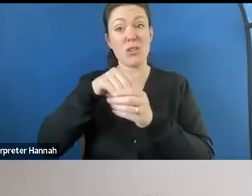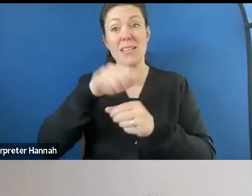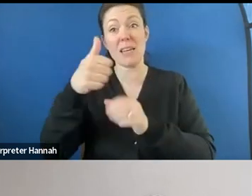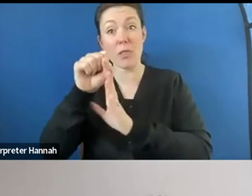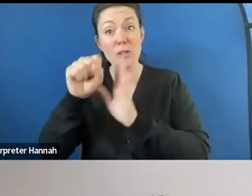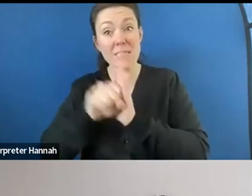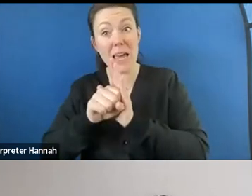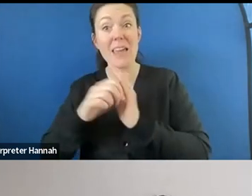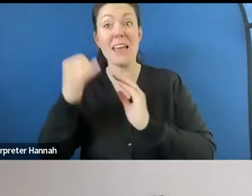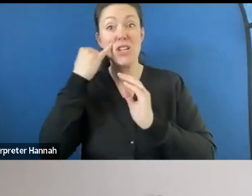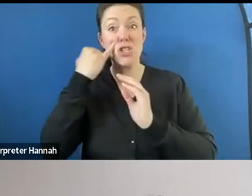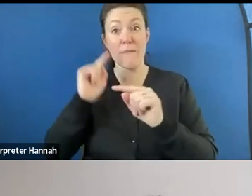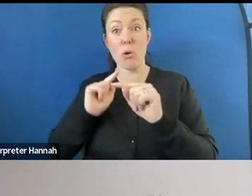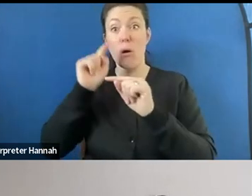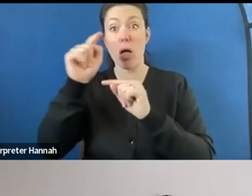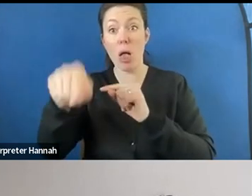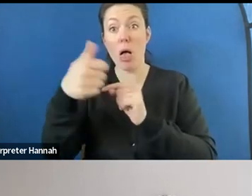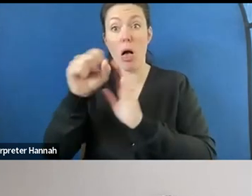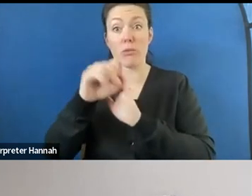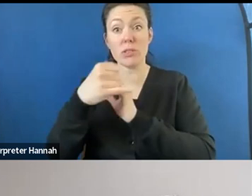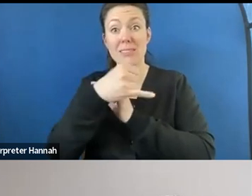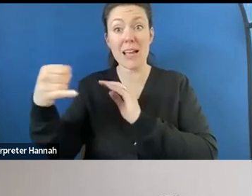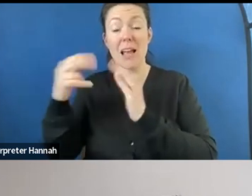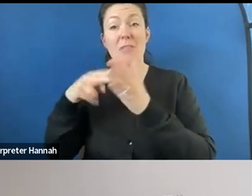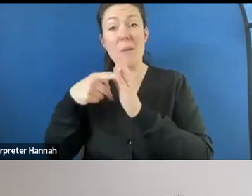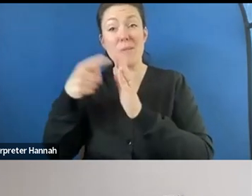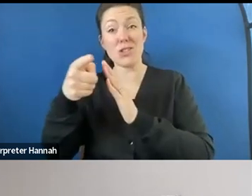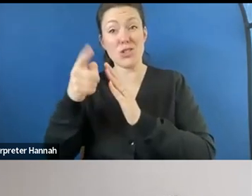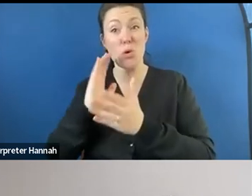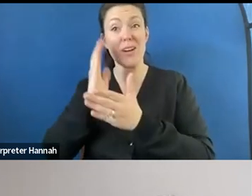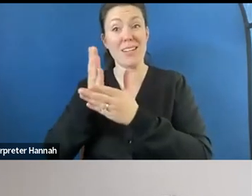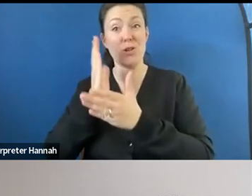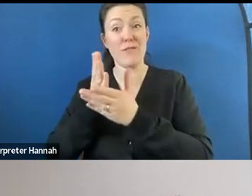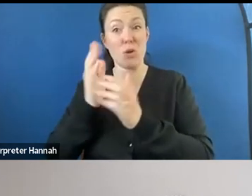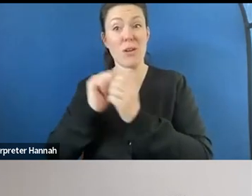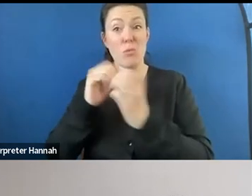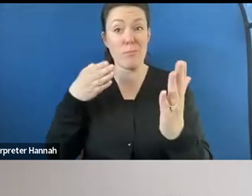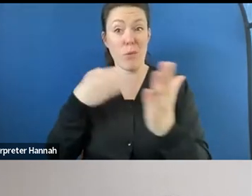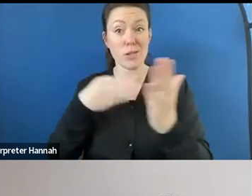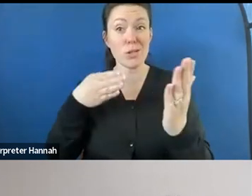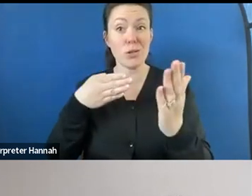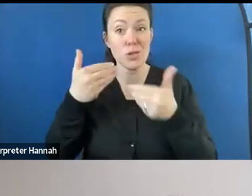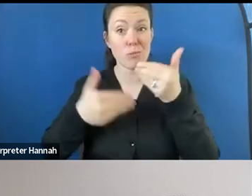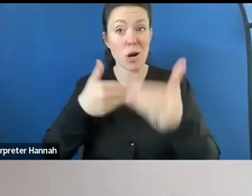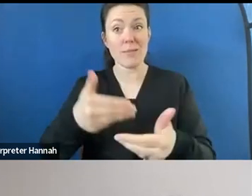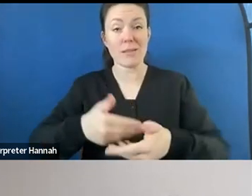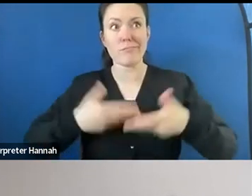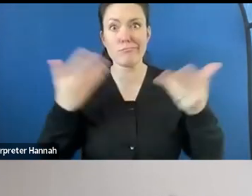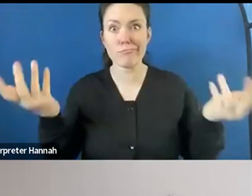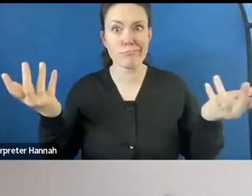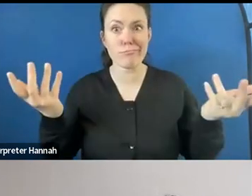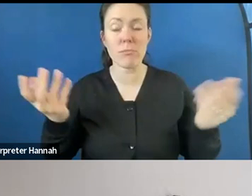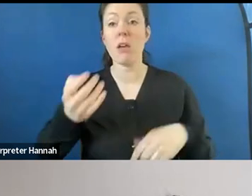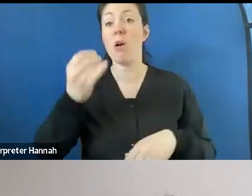test done, that's interfering with them being able to prosecute, you know. It's just, if you add in